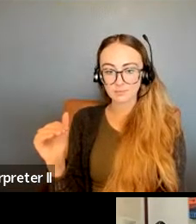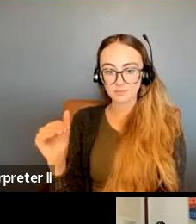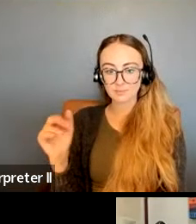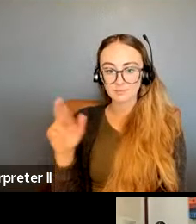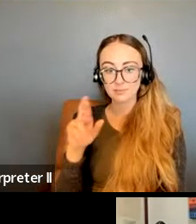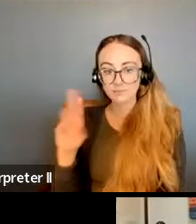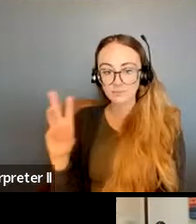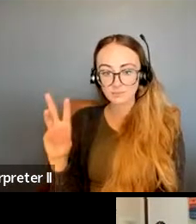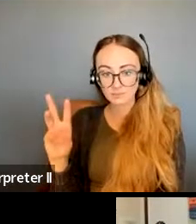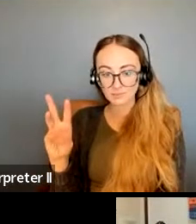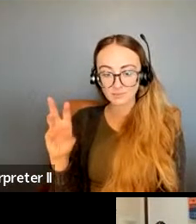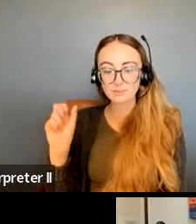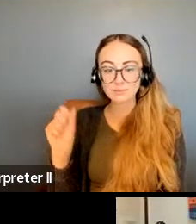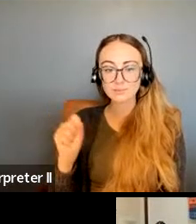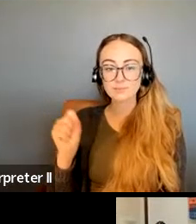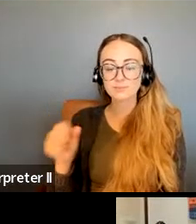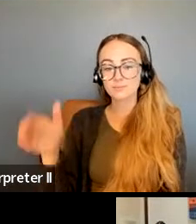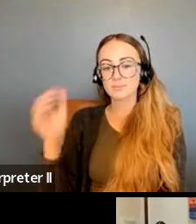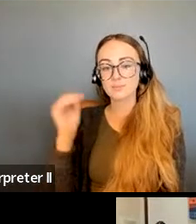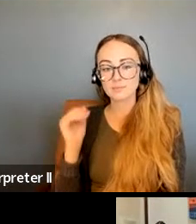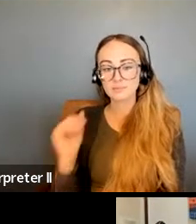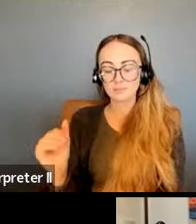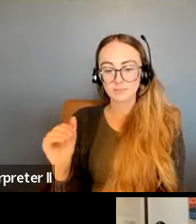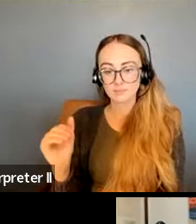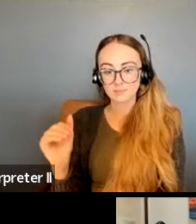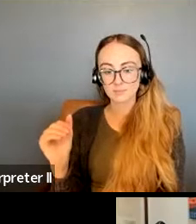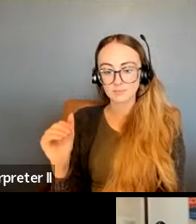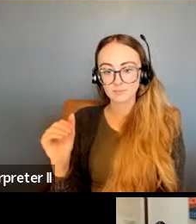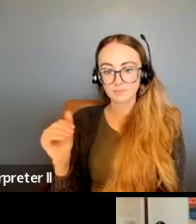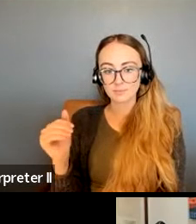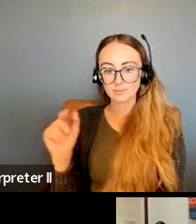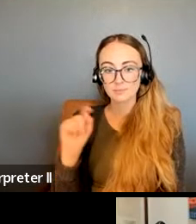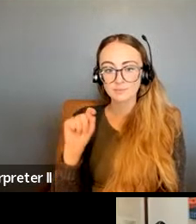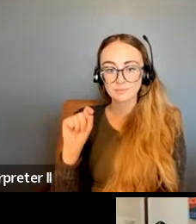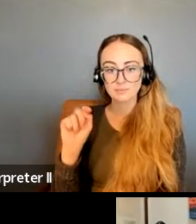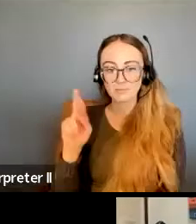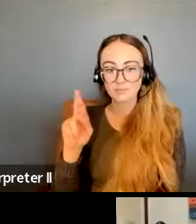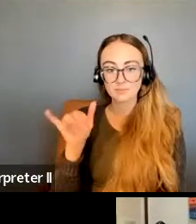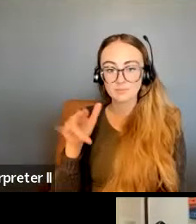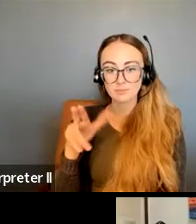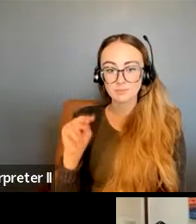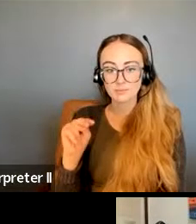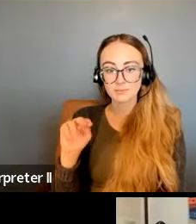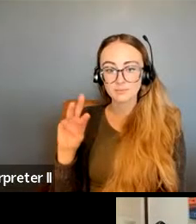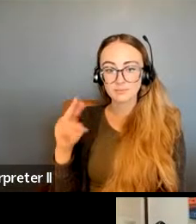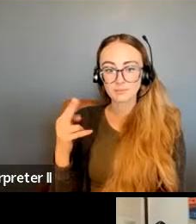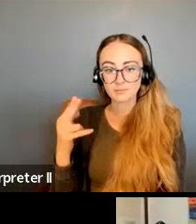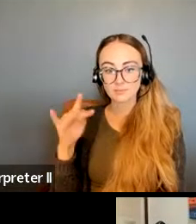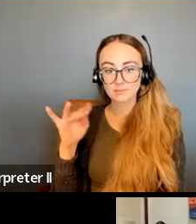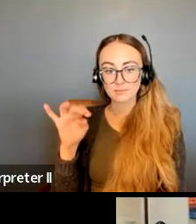Robert White. Yes. Councilmember Robert White votes yes. Councilmember Trayon White.